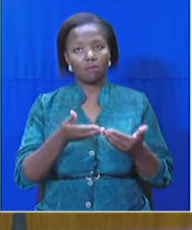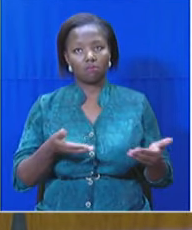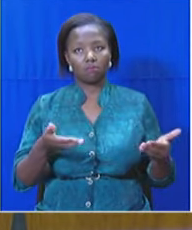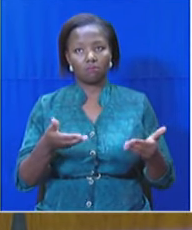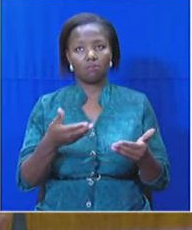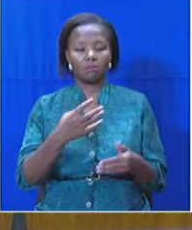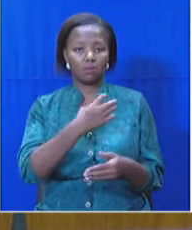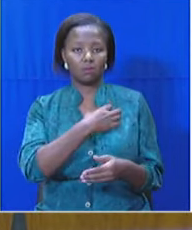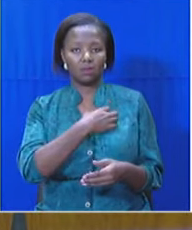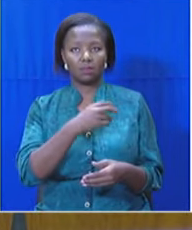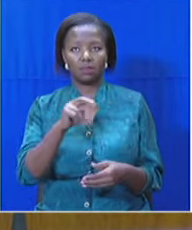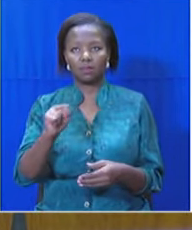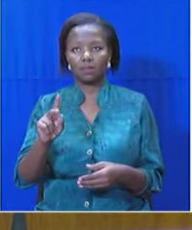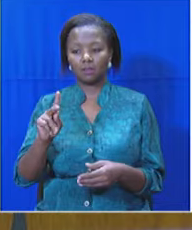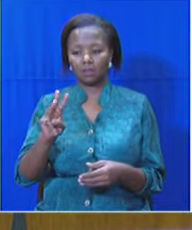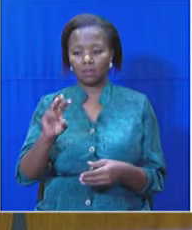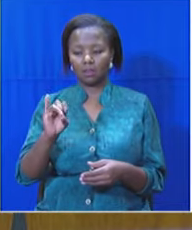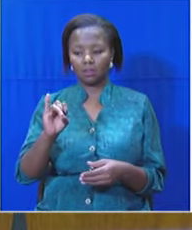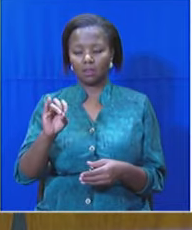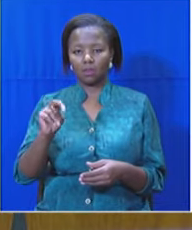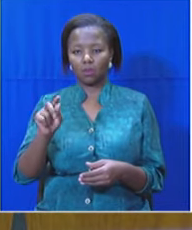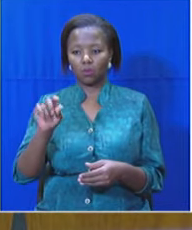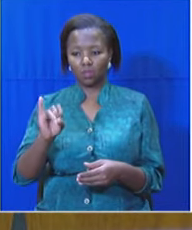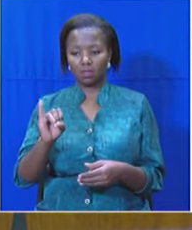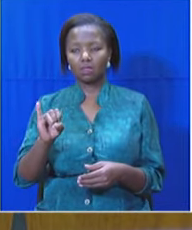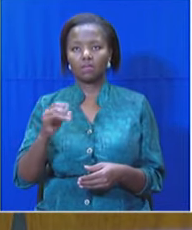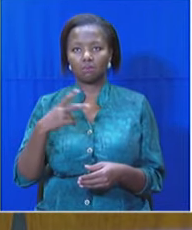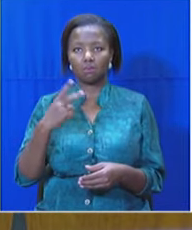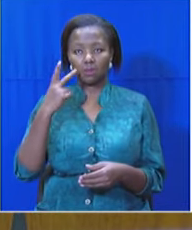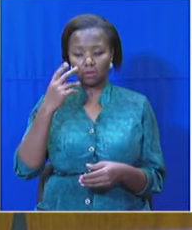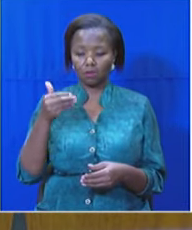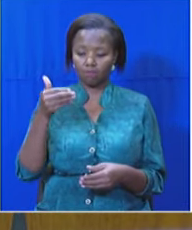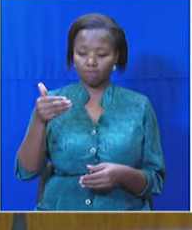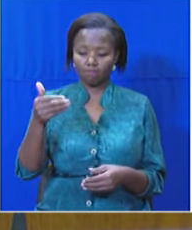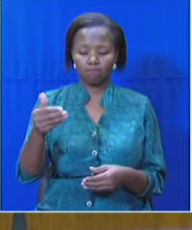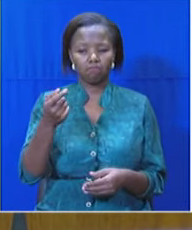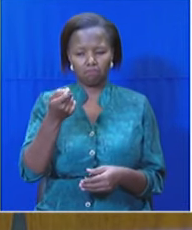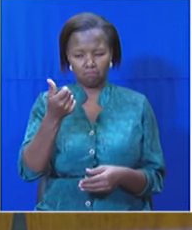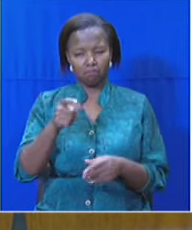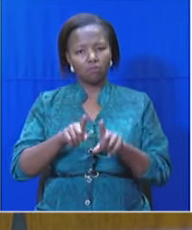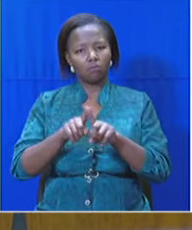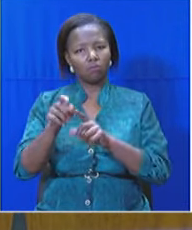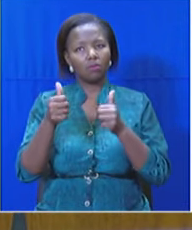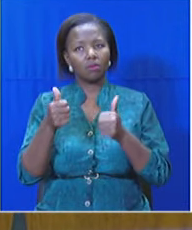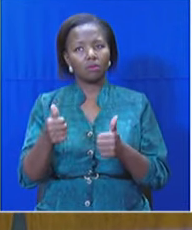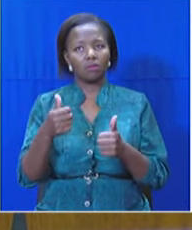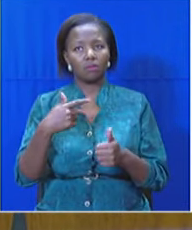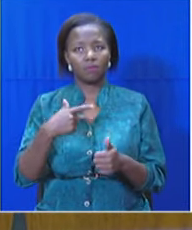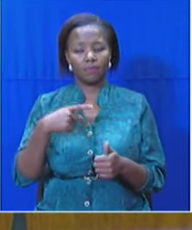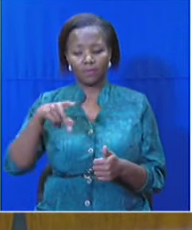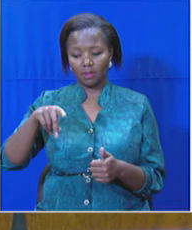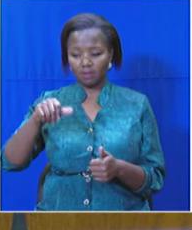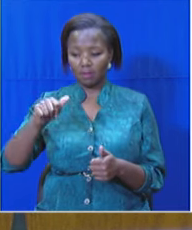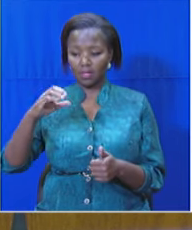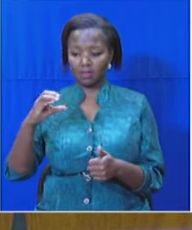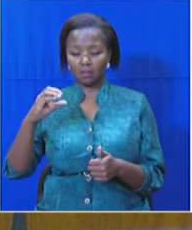Minister Nkwinti, I can see you are slowly getting there. The PAC views the Department of Rural Development and Land